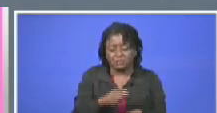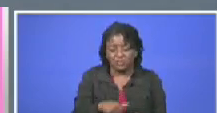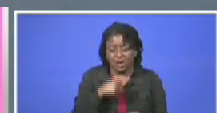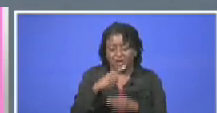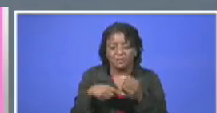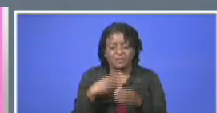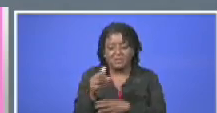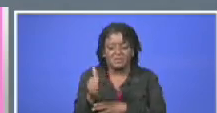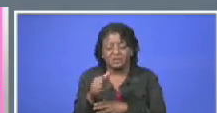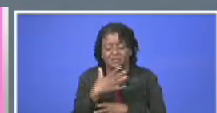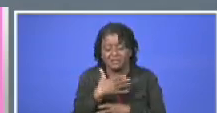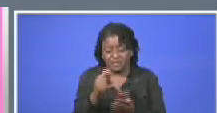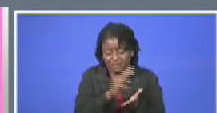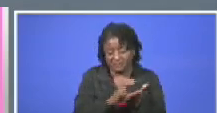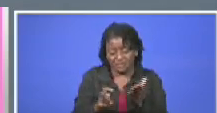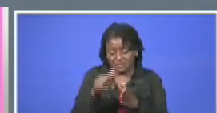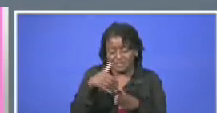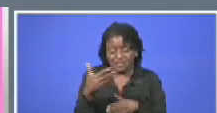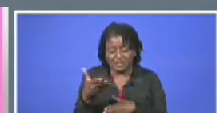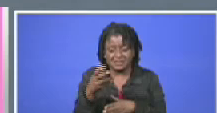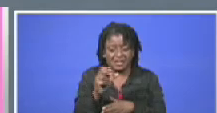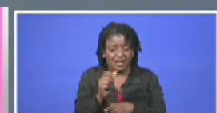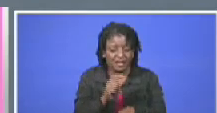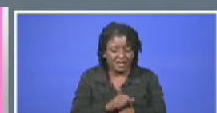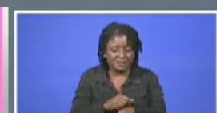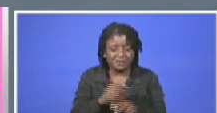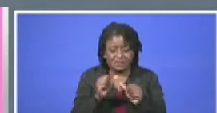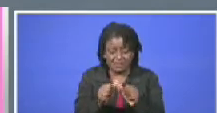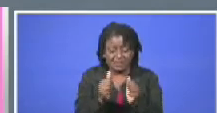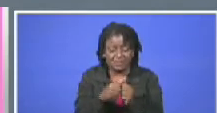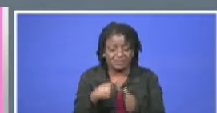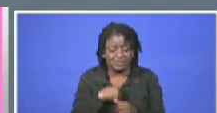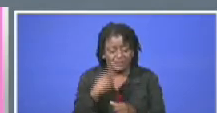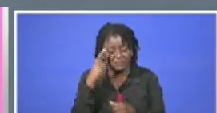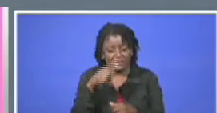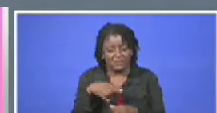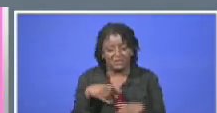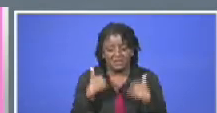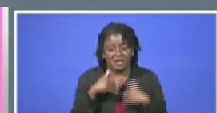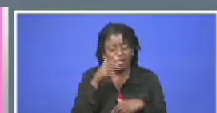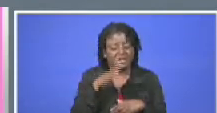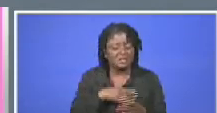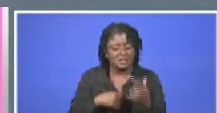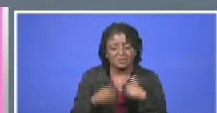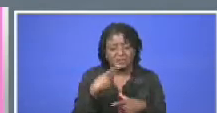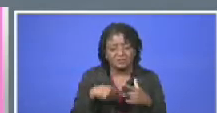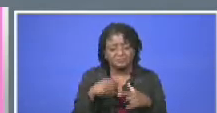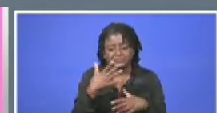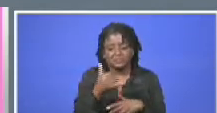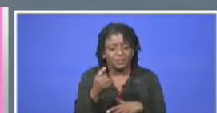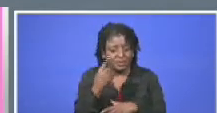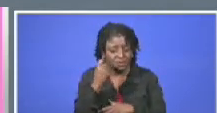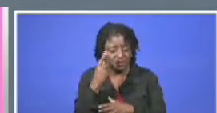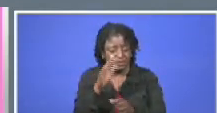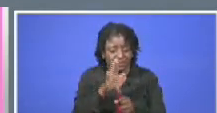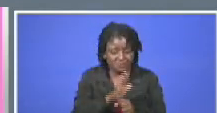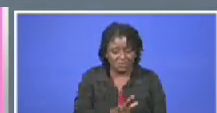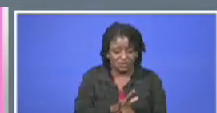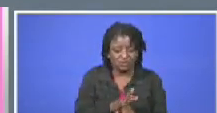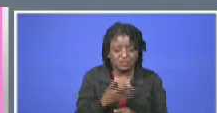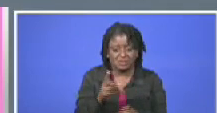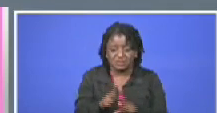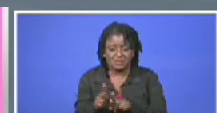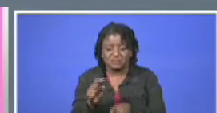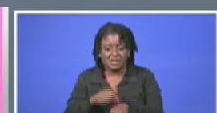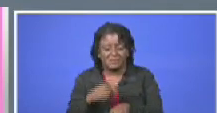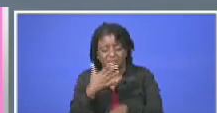and they stuck with me. And then for the kids coming in, the young ladies coming in, they understand the pressure, but at the same time,